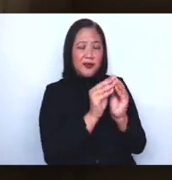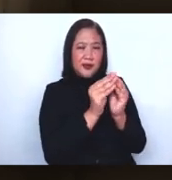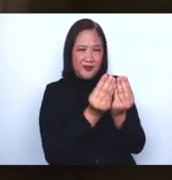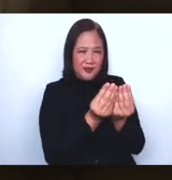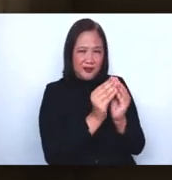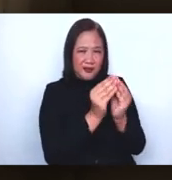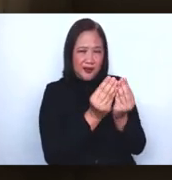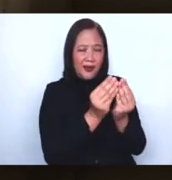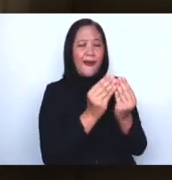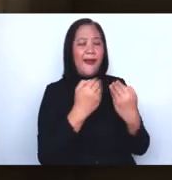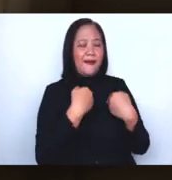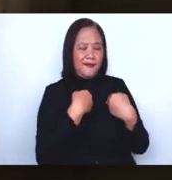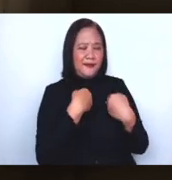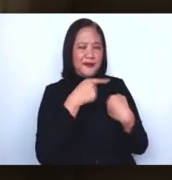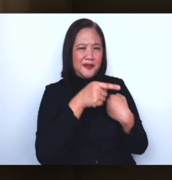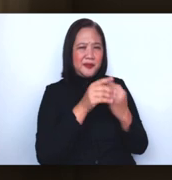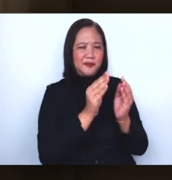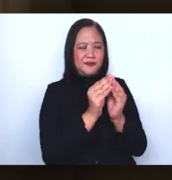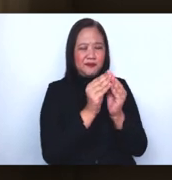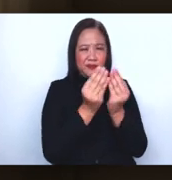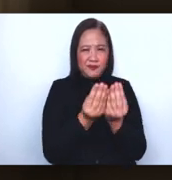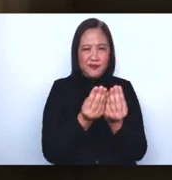his